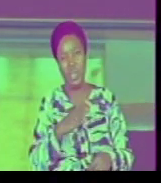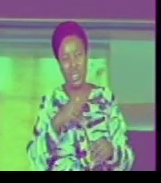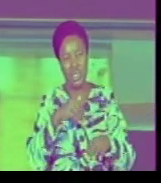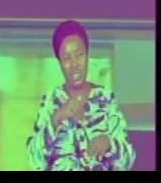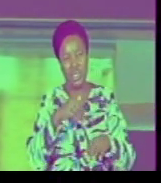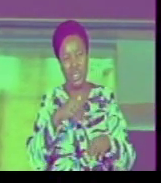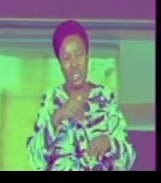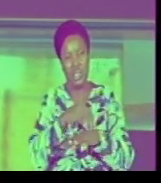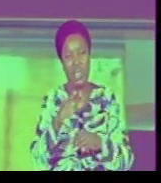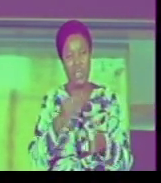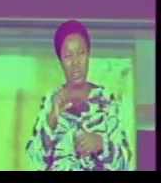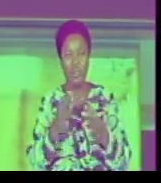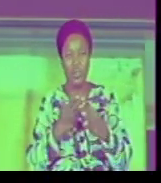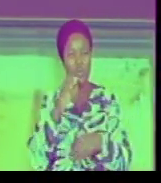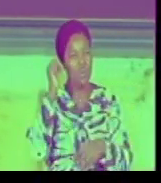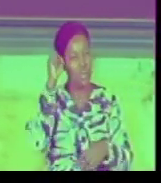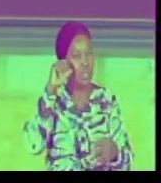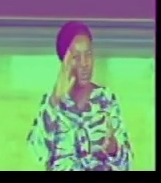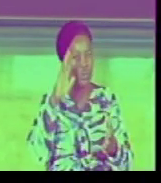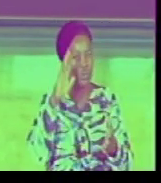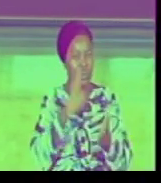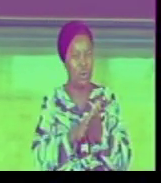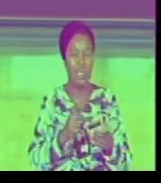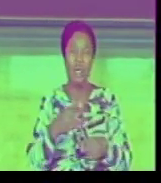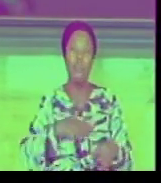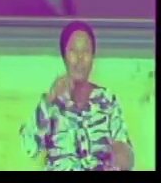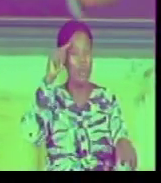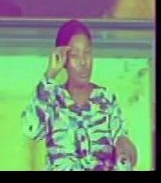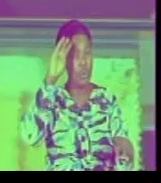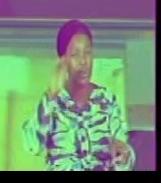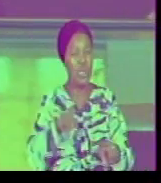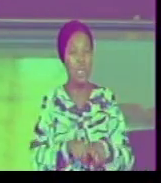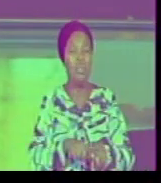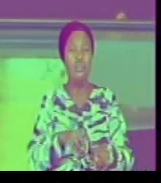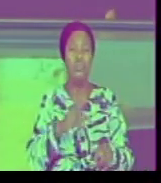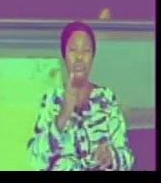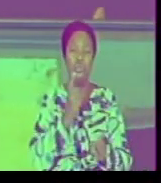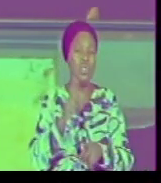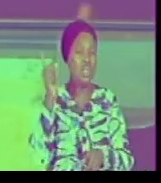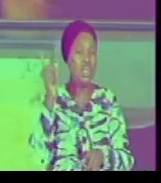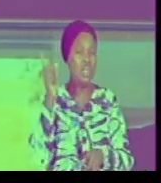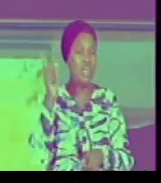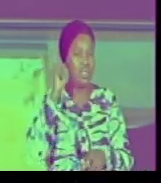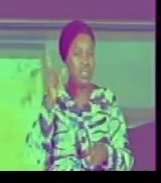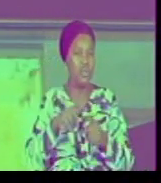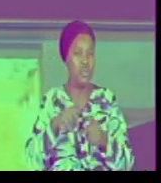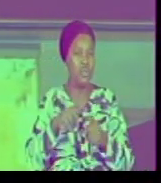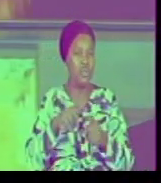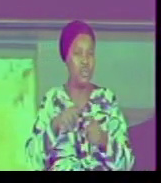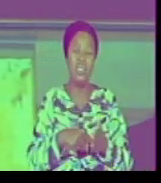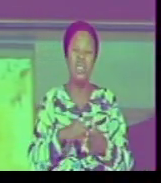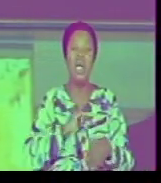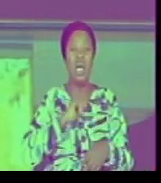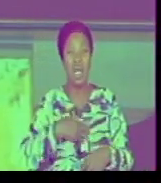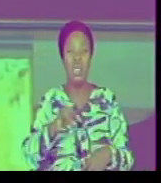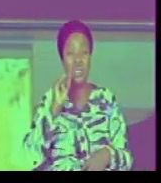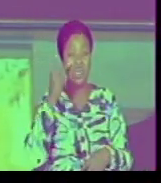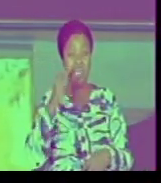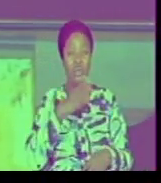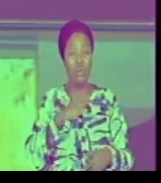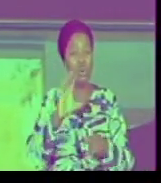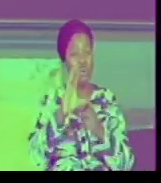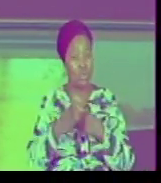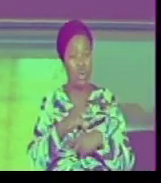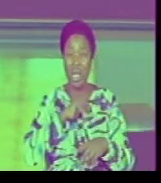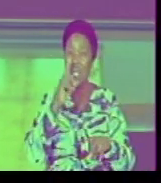to this. Just listen to this. I see your condition. I cannot say I want to go and pray.